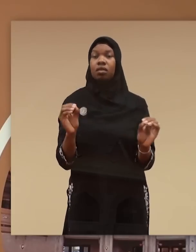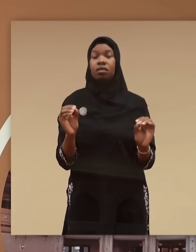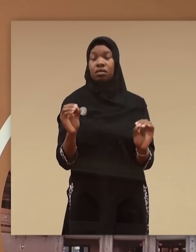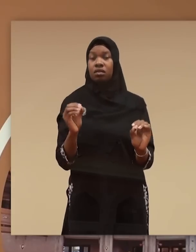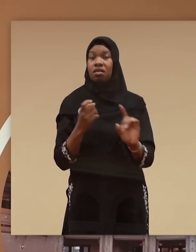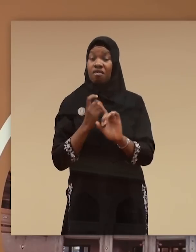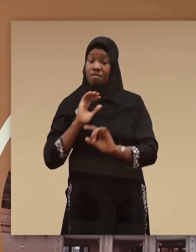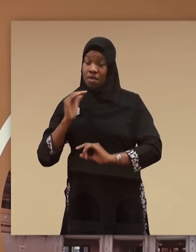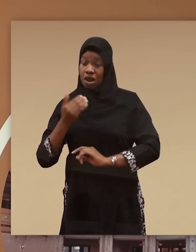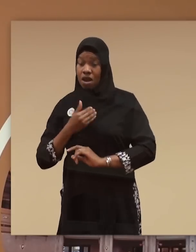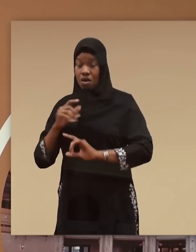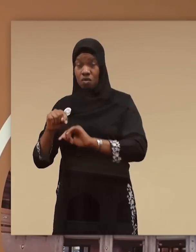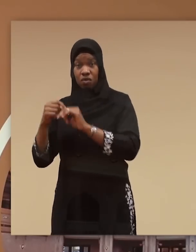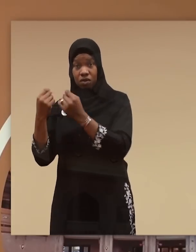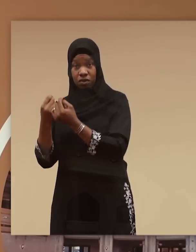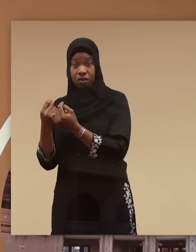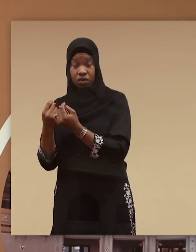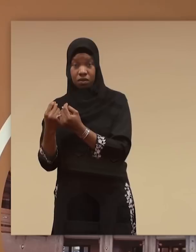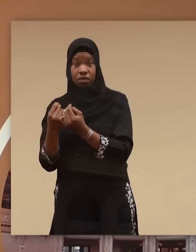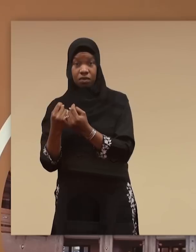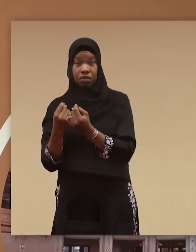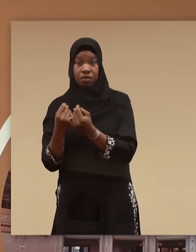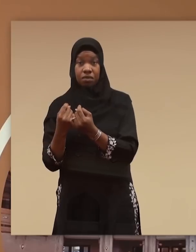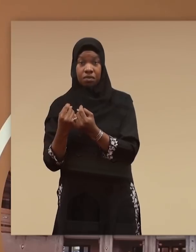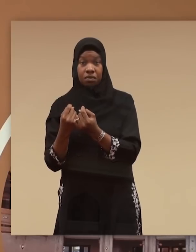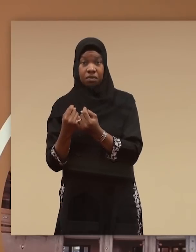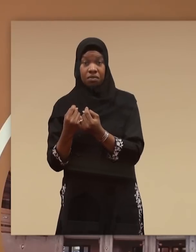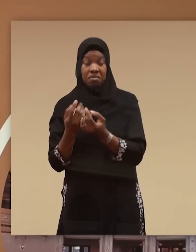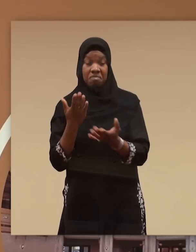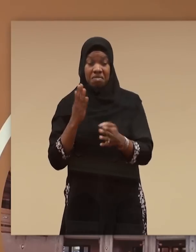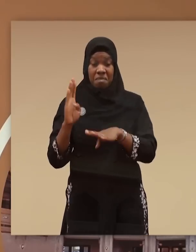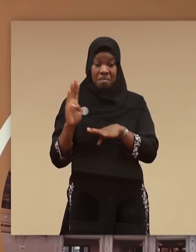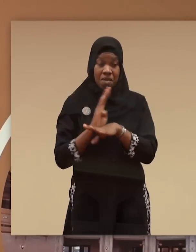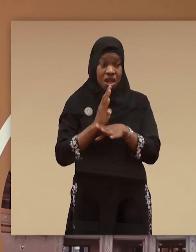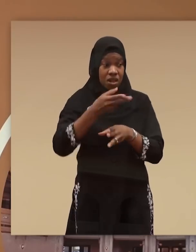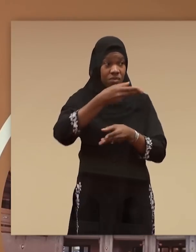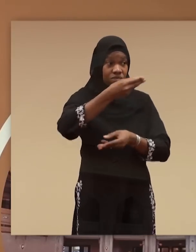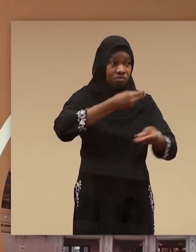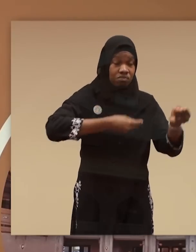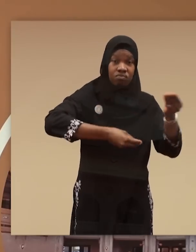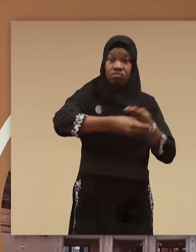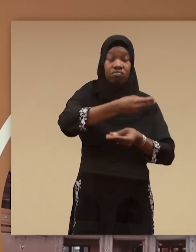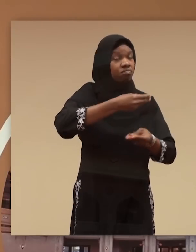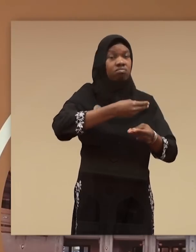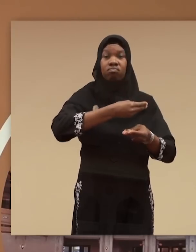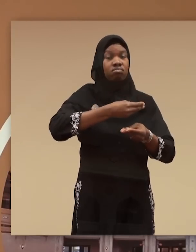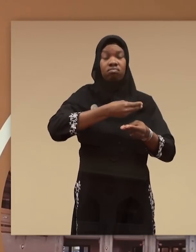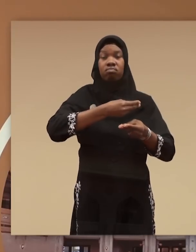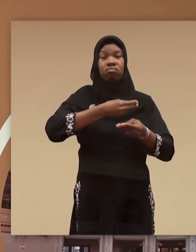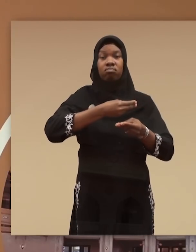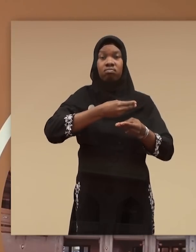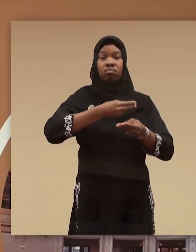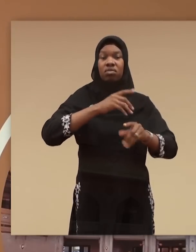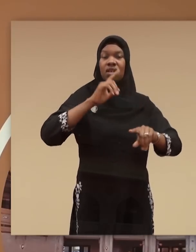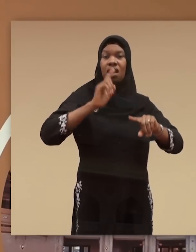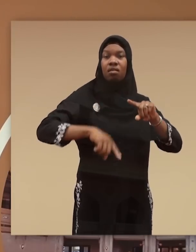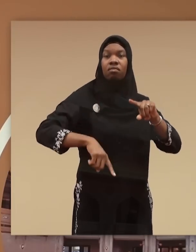and prevent any business transaction. No buying, no selling.